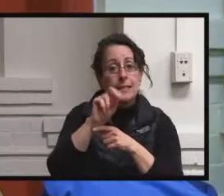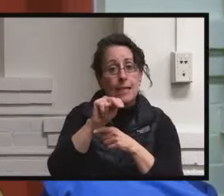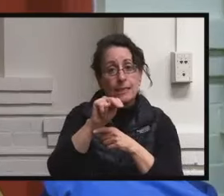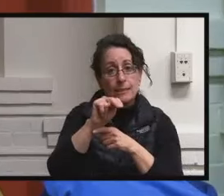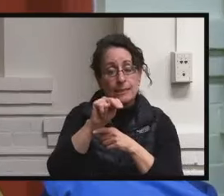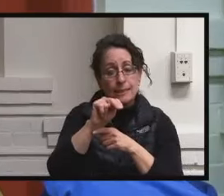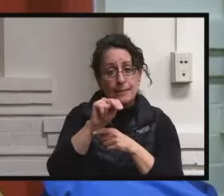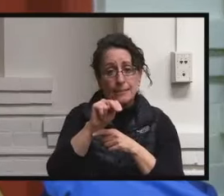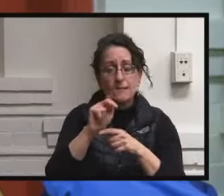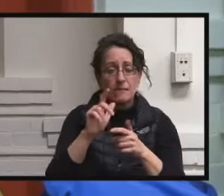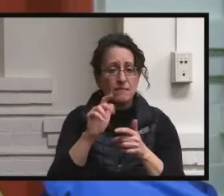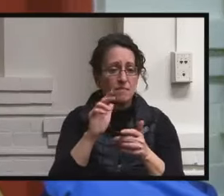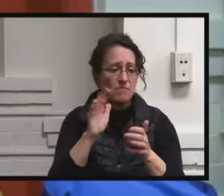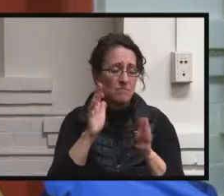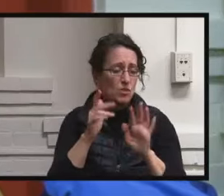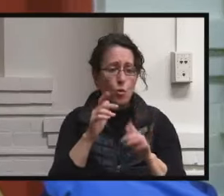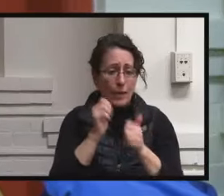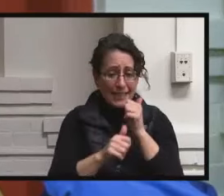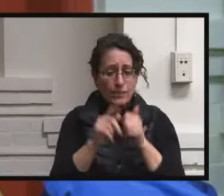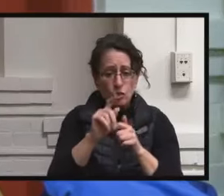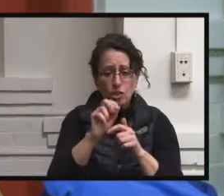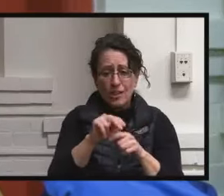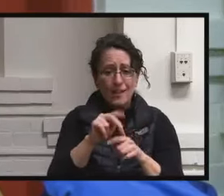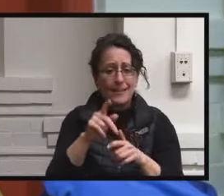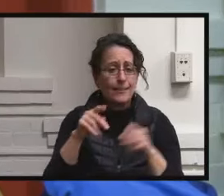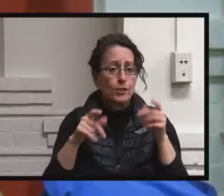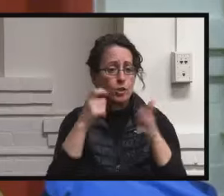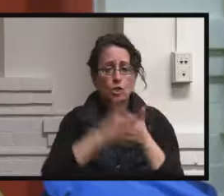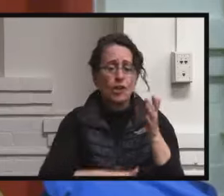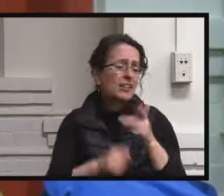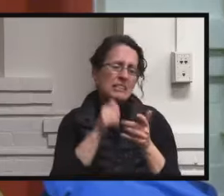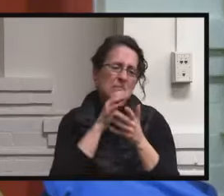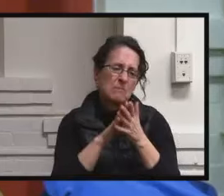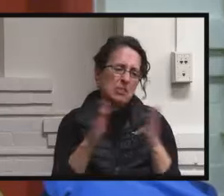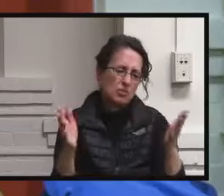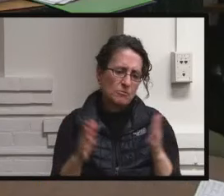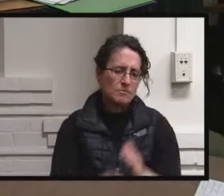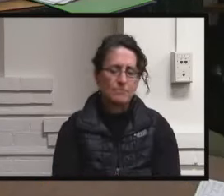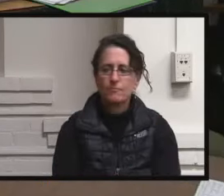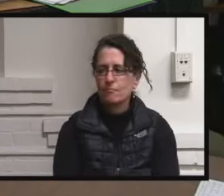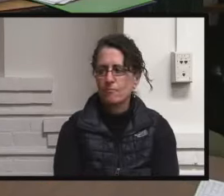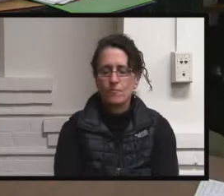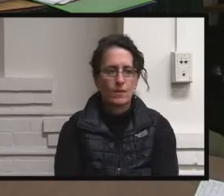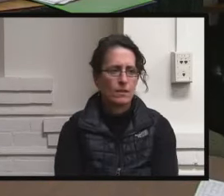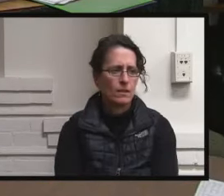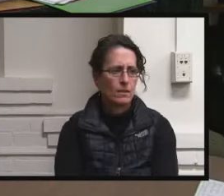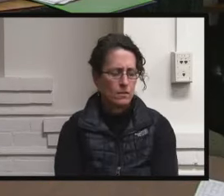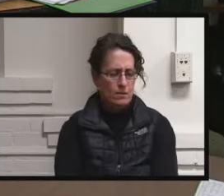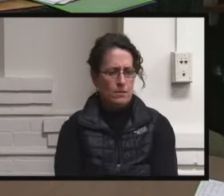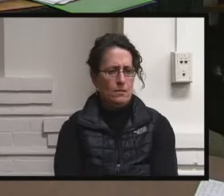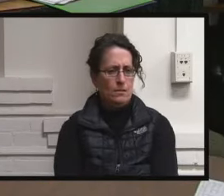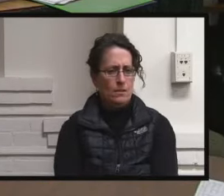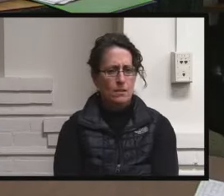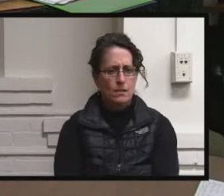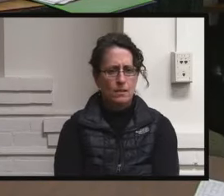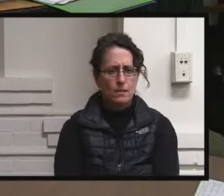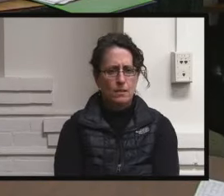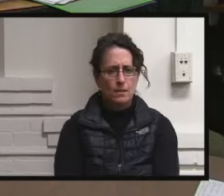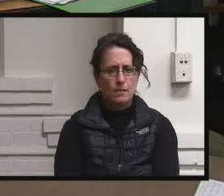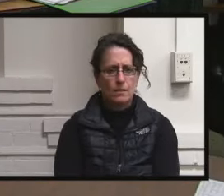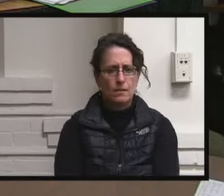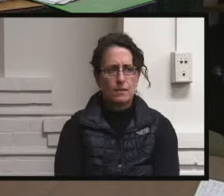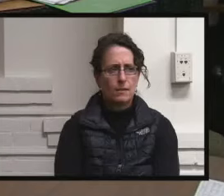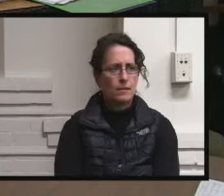huge expense, but we do have to pay for them. As but people are not supposed to be putting 3 through 7 in